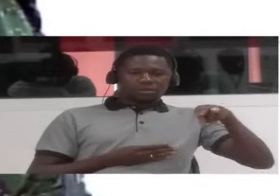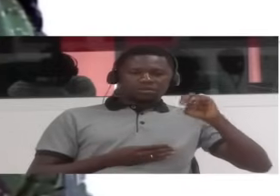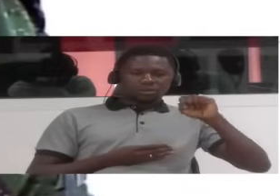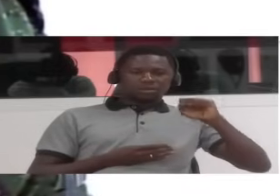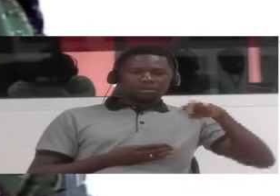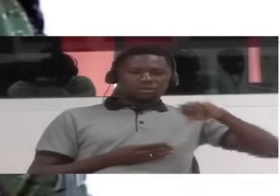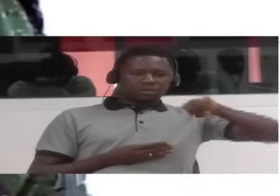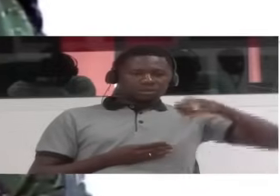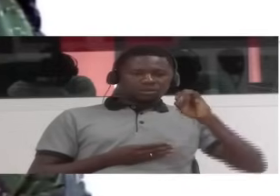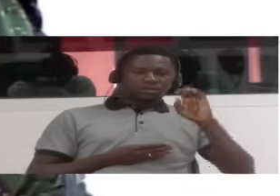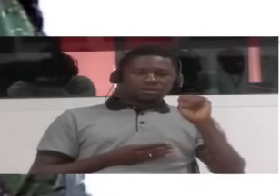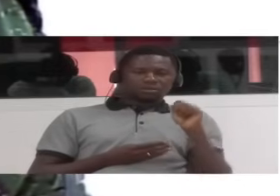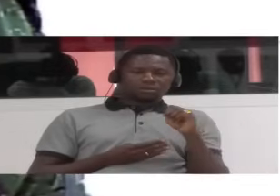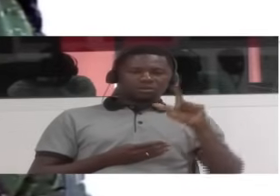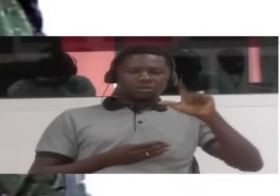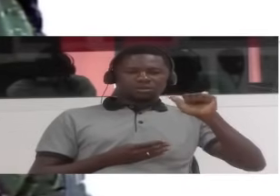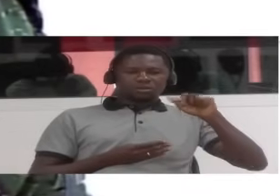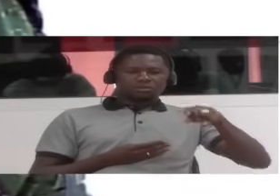Lamin Silla, Buba Dabo,